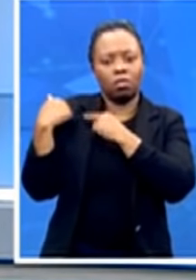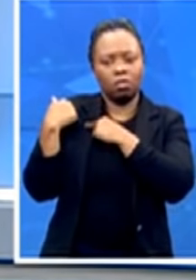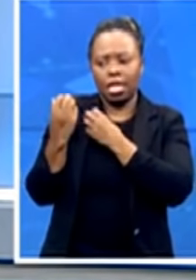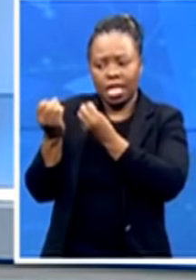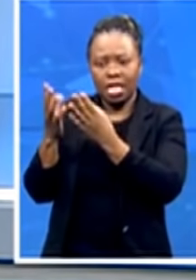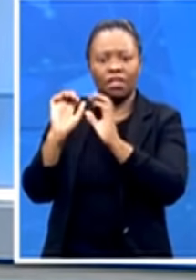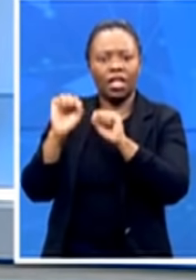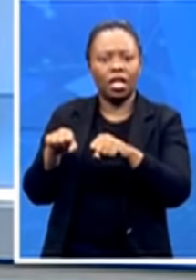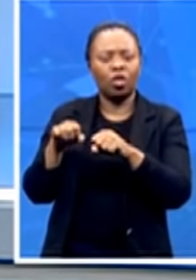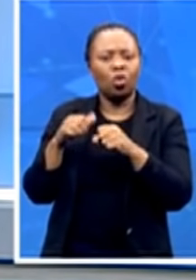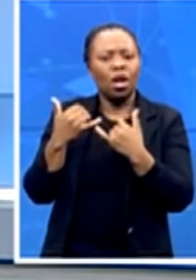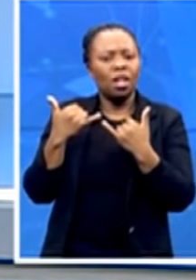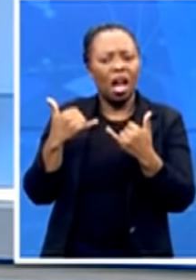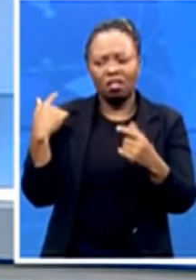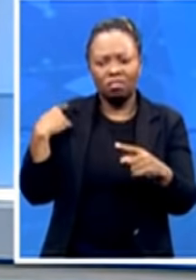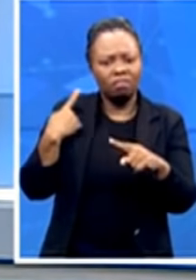Jesse Duarte?